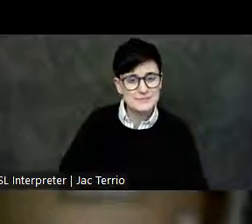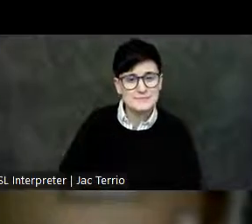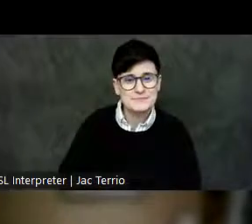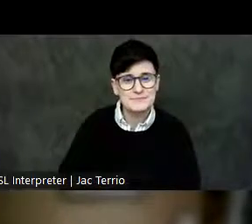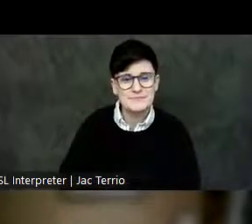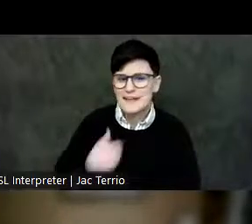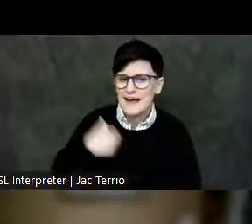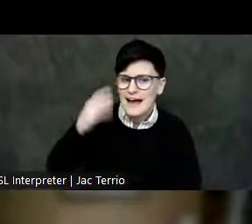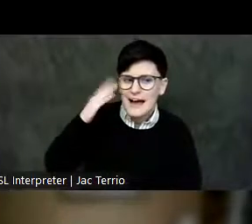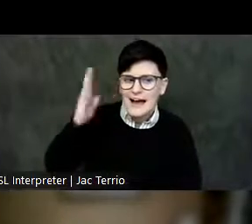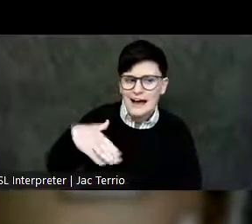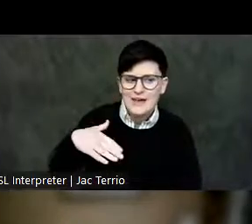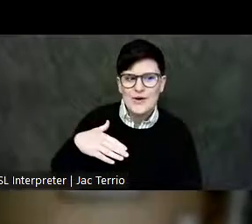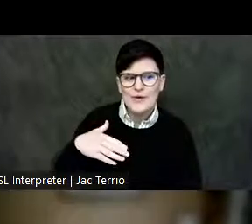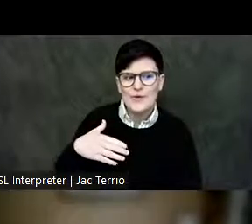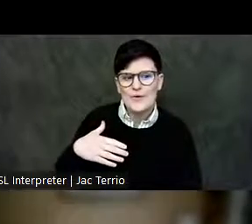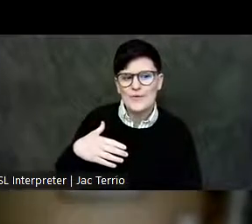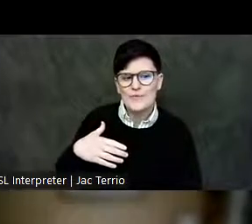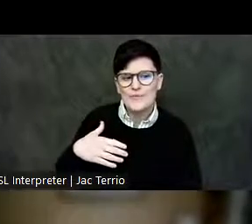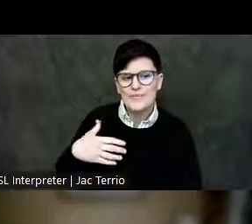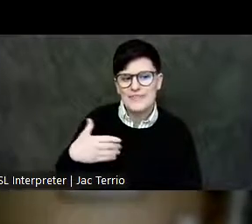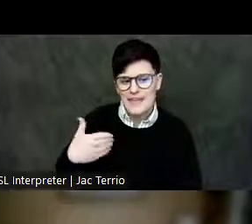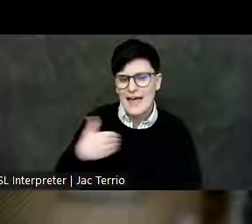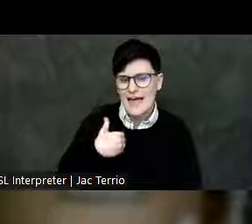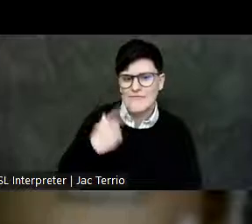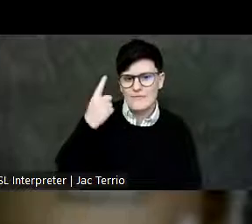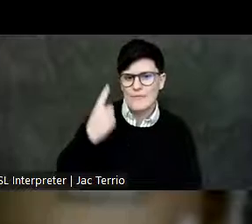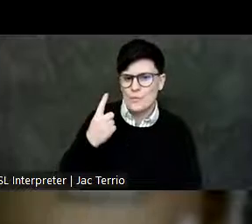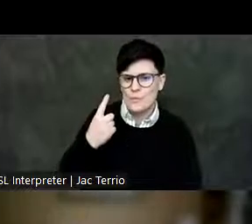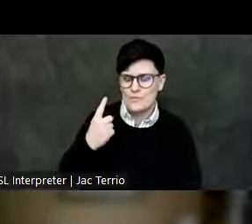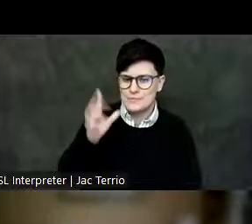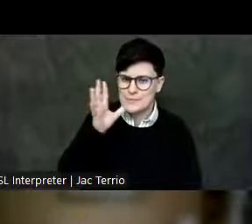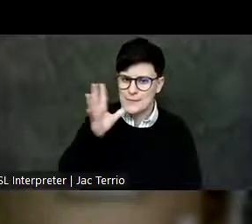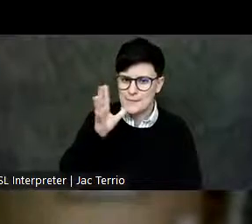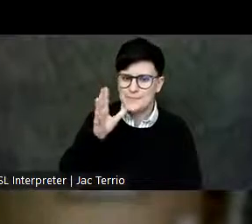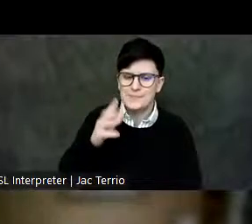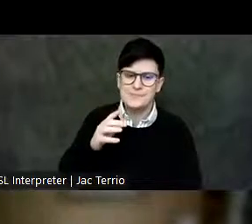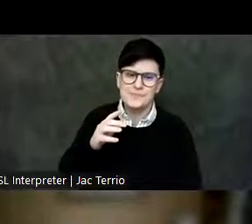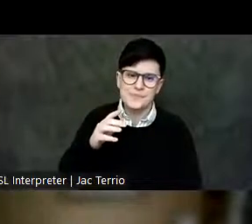I know that there's a mom who has several